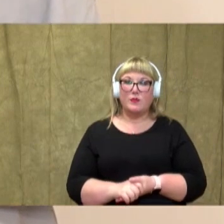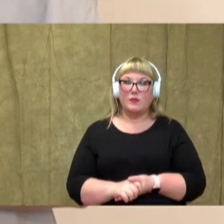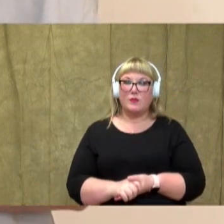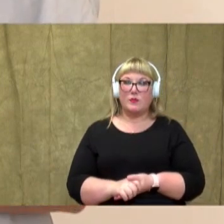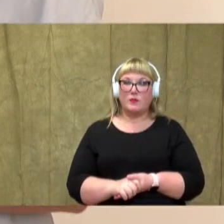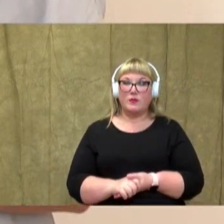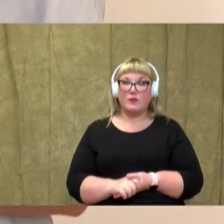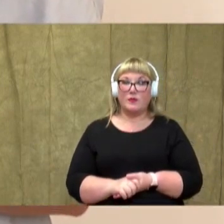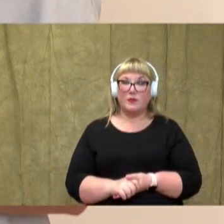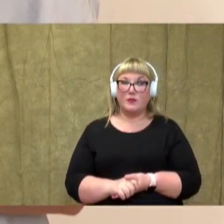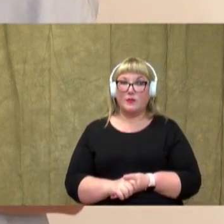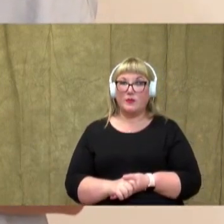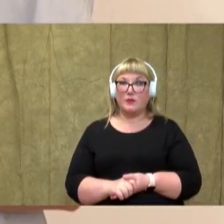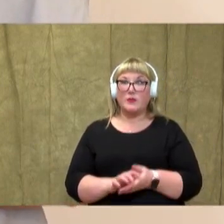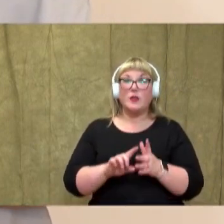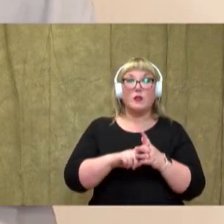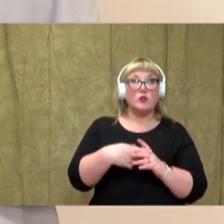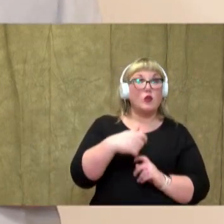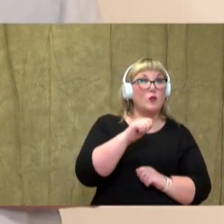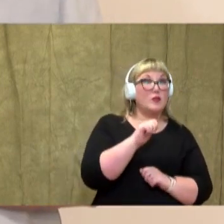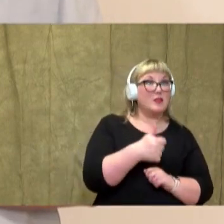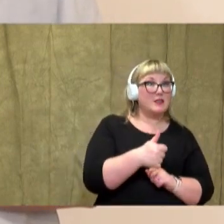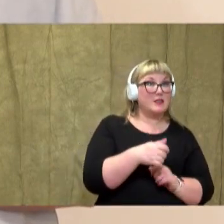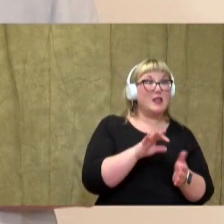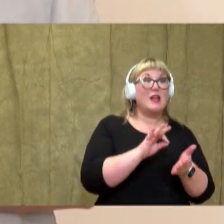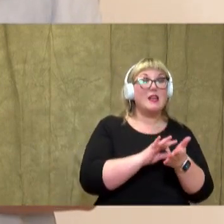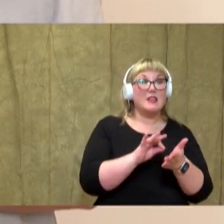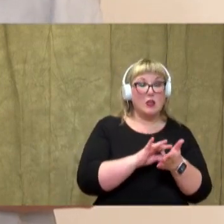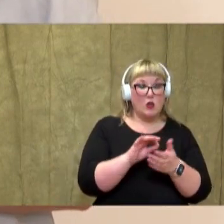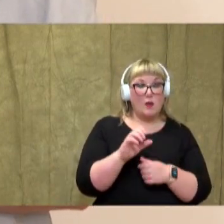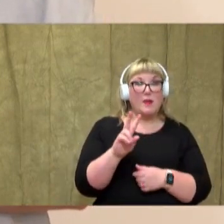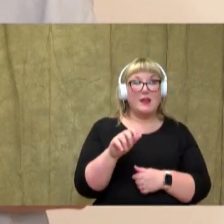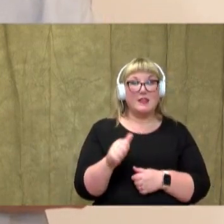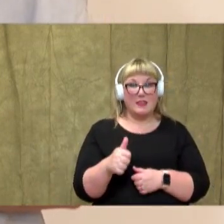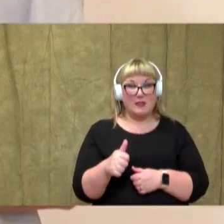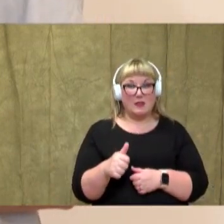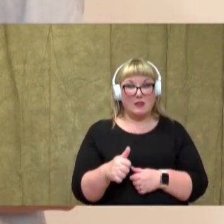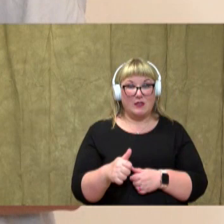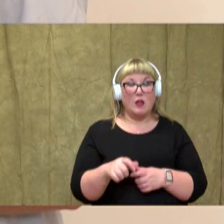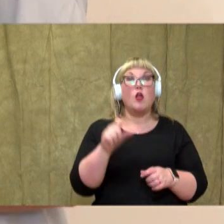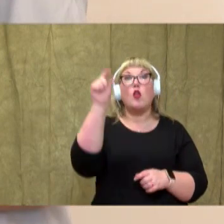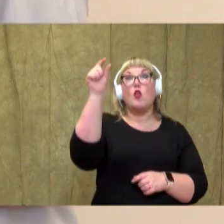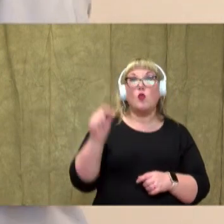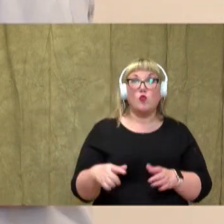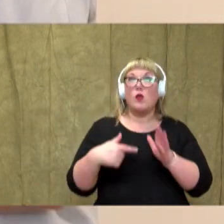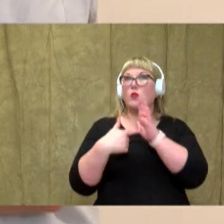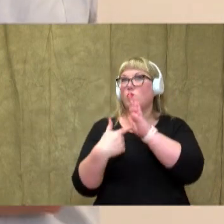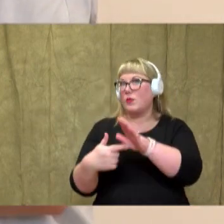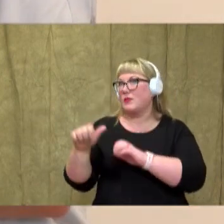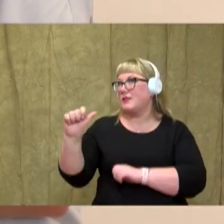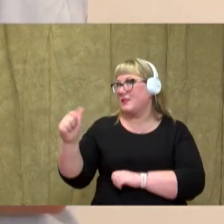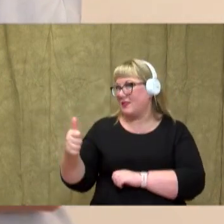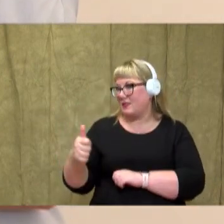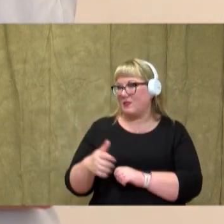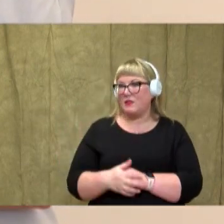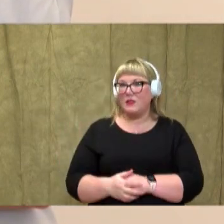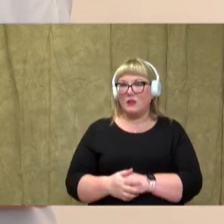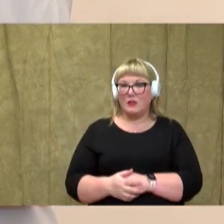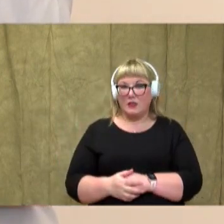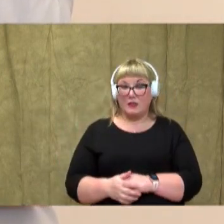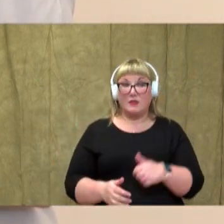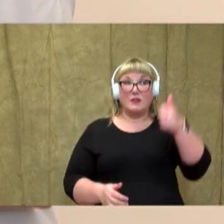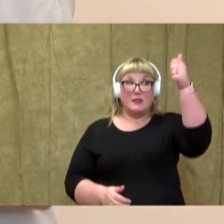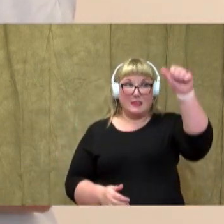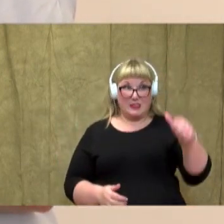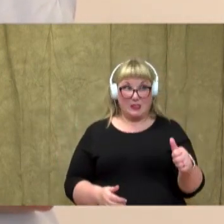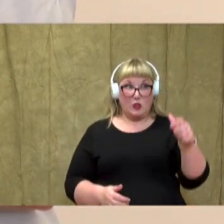We're going to start with the tens, counting by tens because the rod represents a 10.